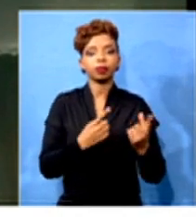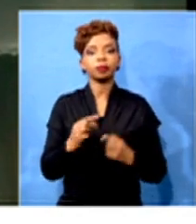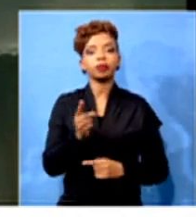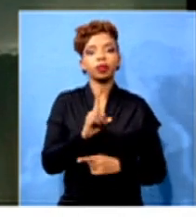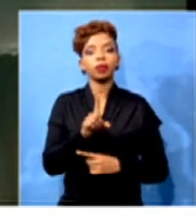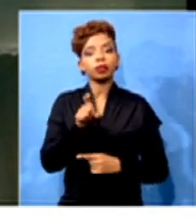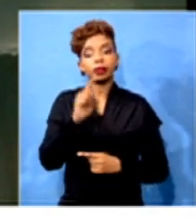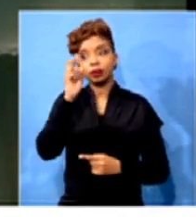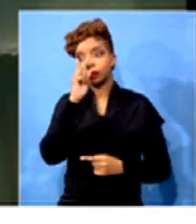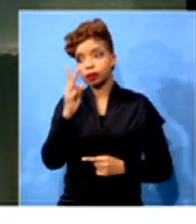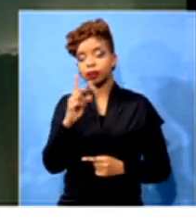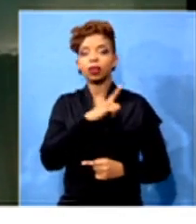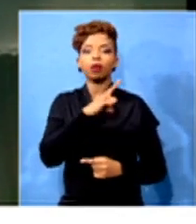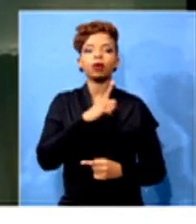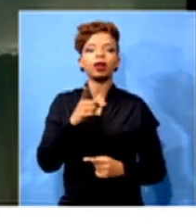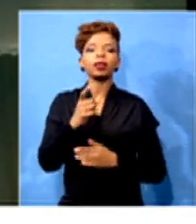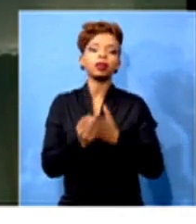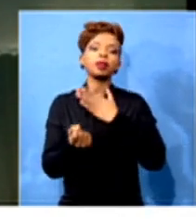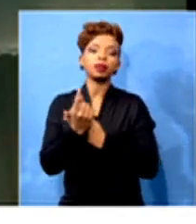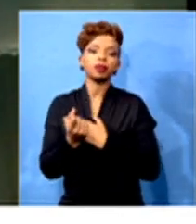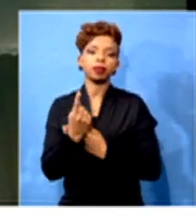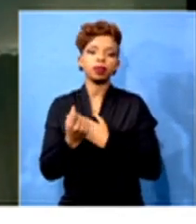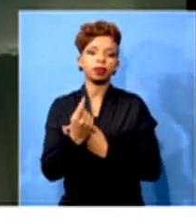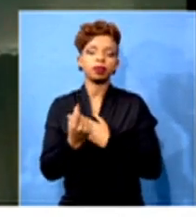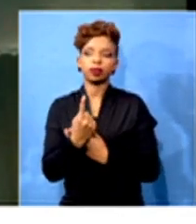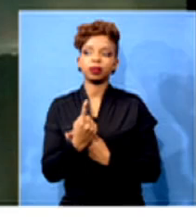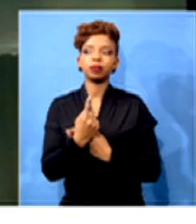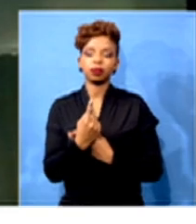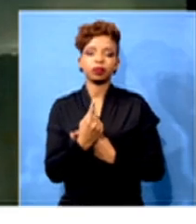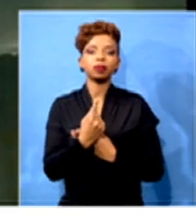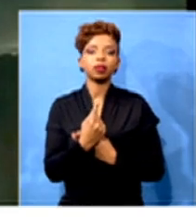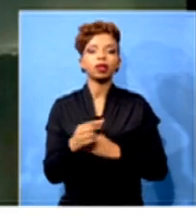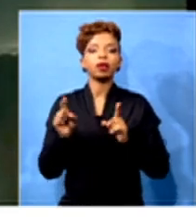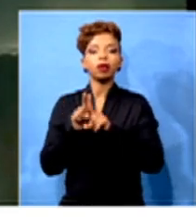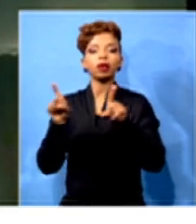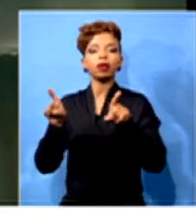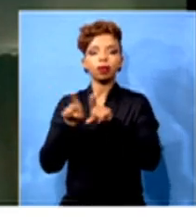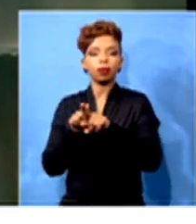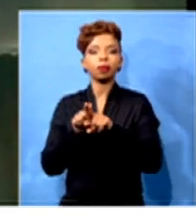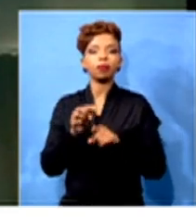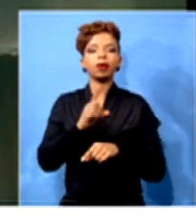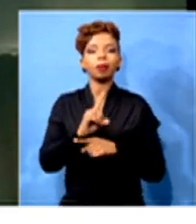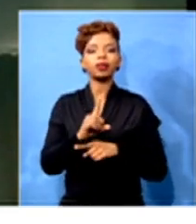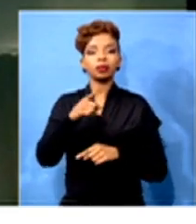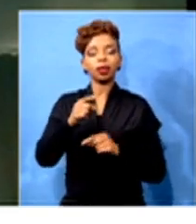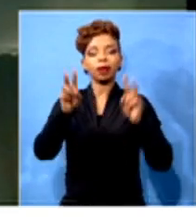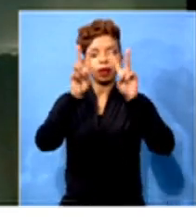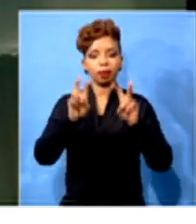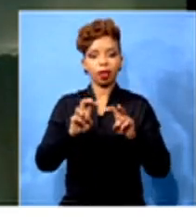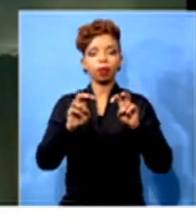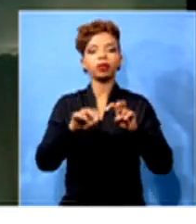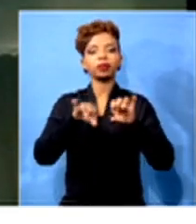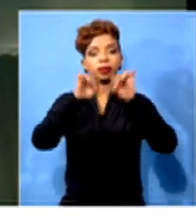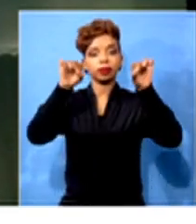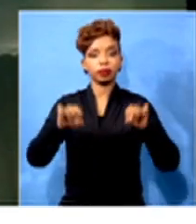a likely trend, unfortunately, unless Eskom can really start turning around the health of the power system. The load shedding predictions